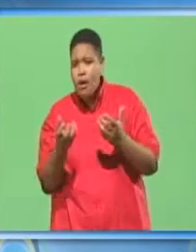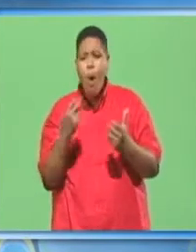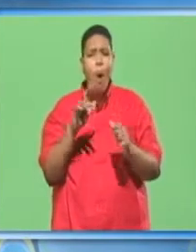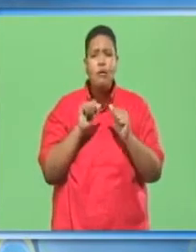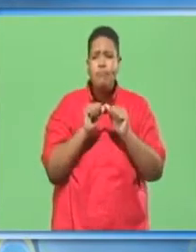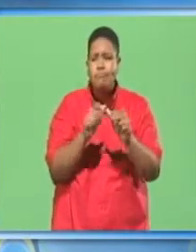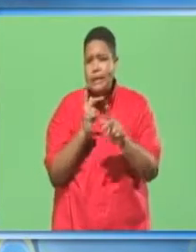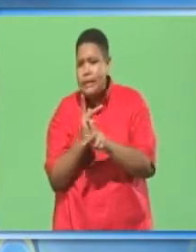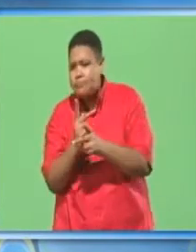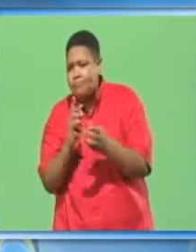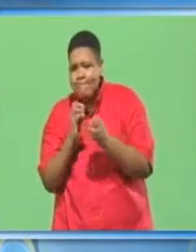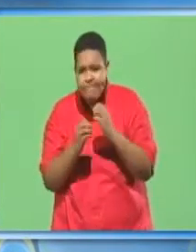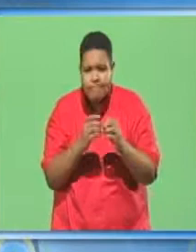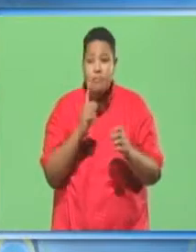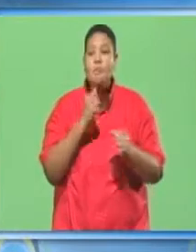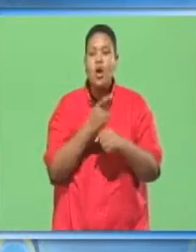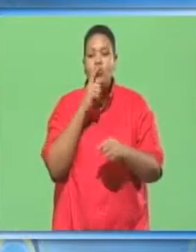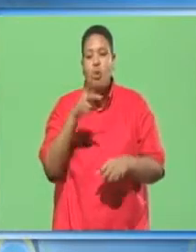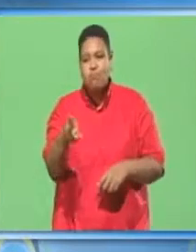procedure.